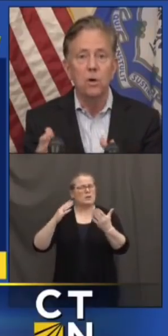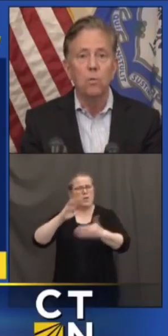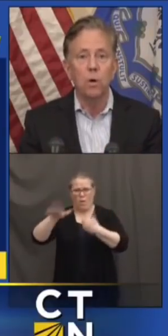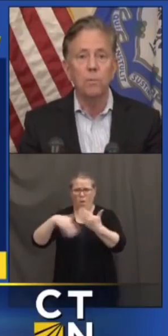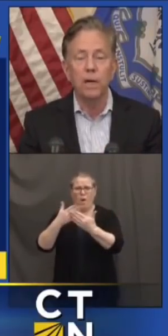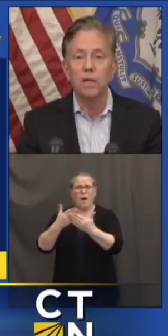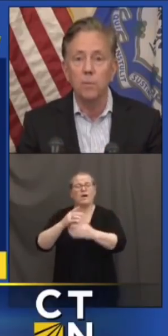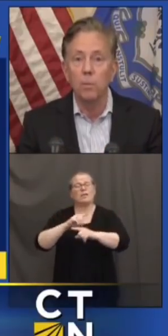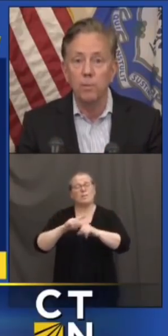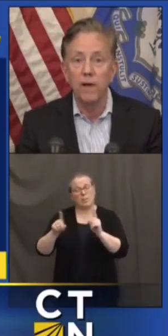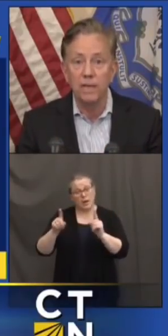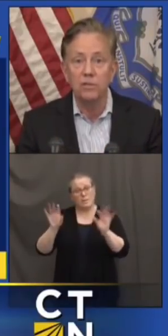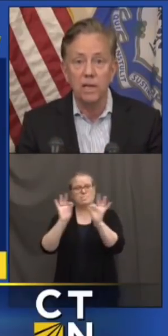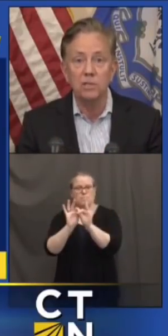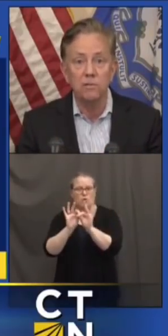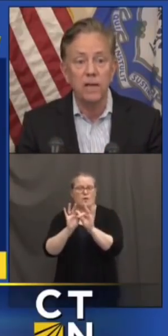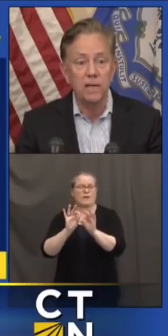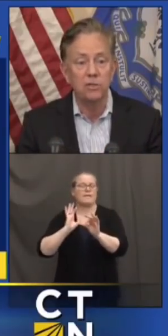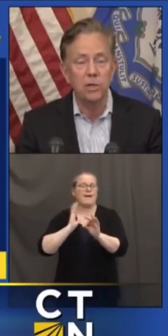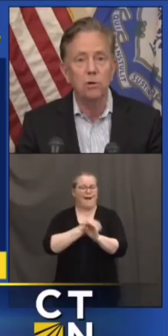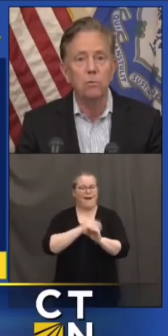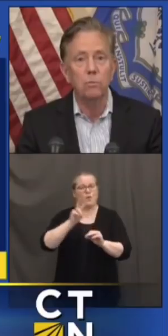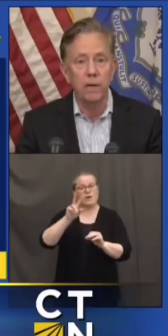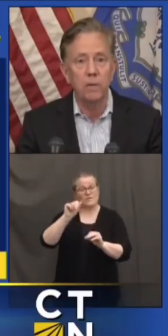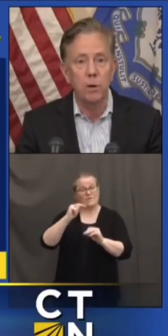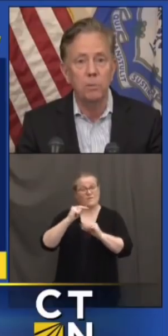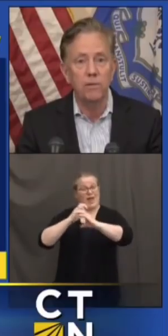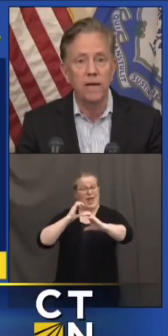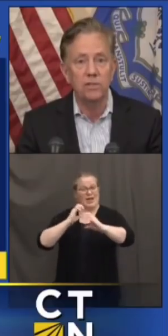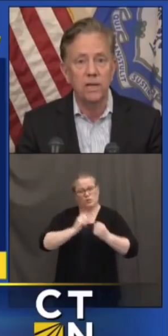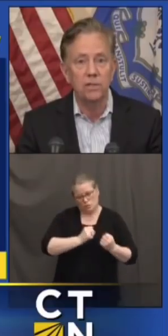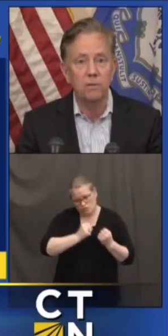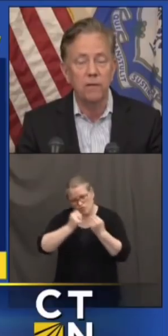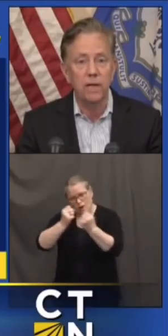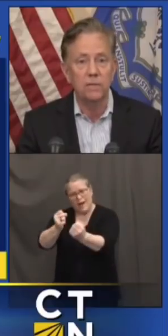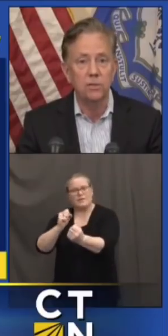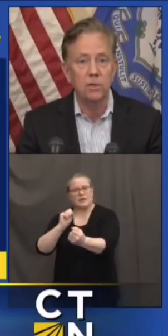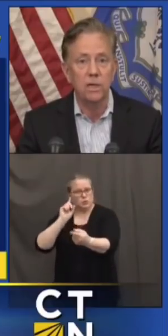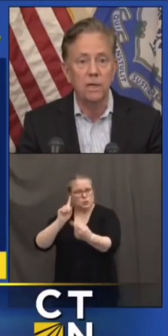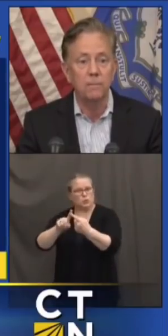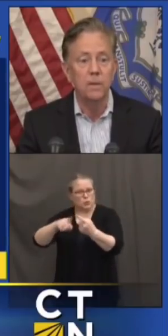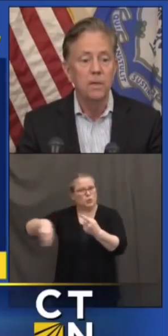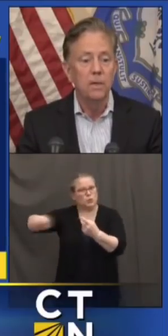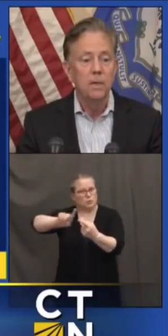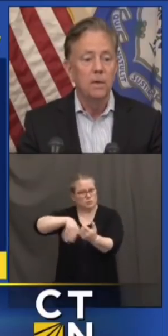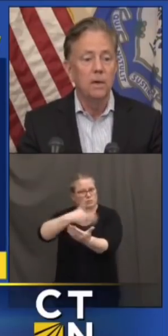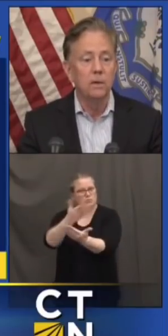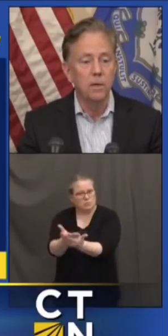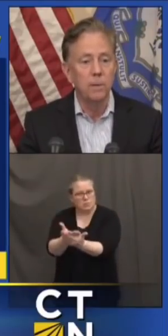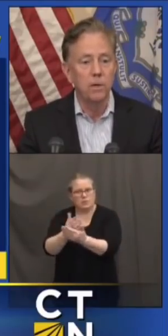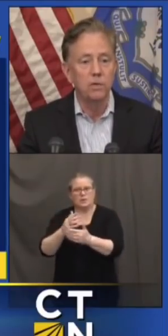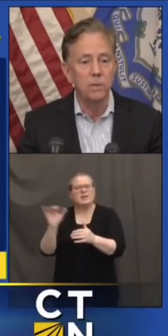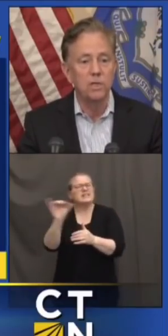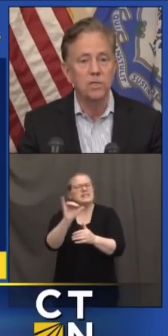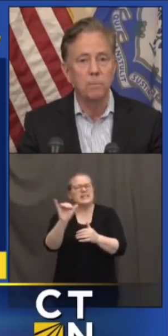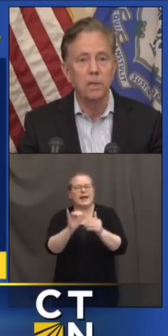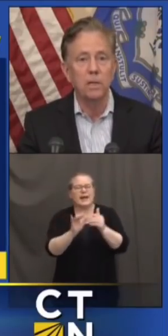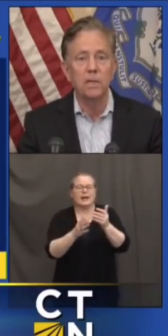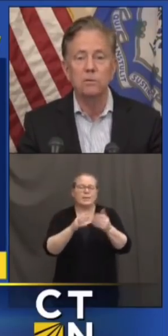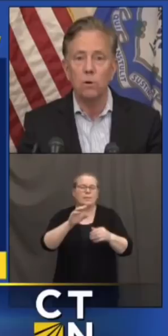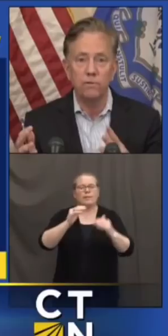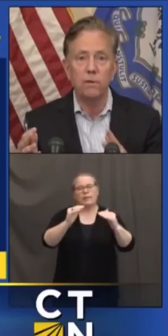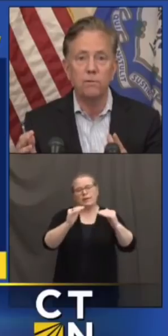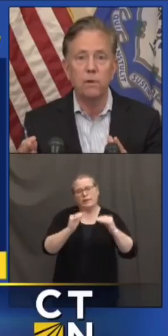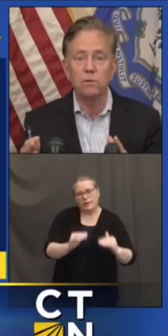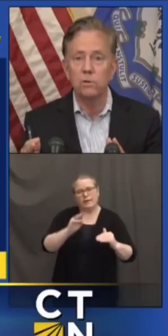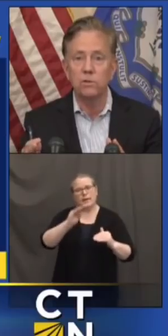communities, we're bringing the mobile vaccination vans to you. We're bringing the mobile vaccination vans to the communities with